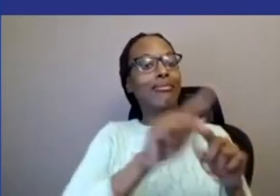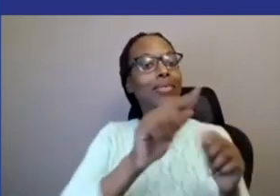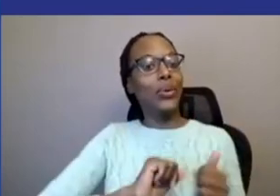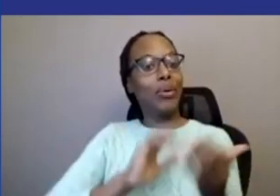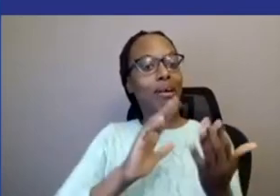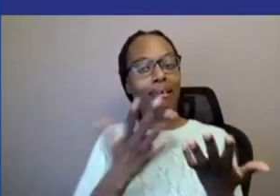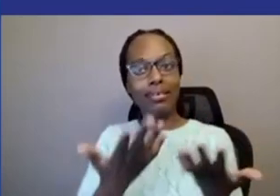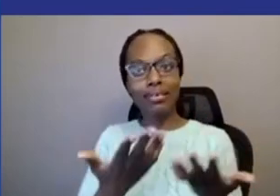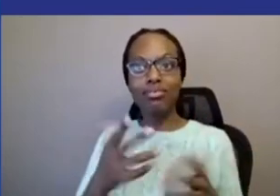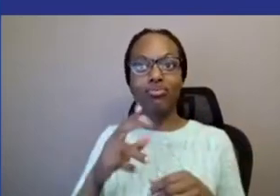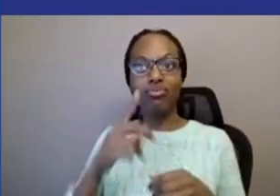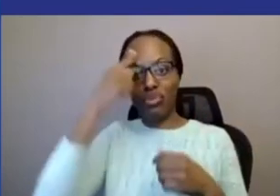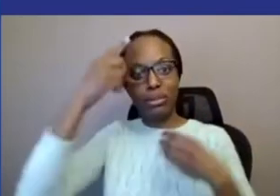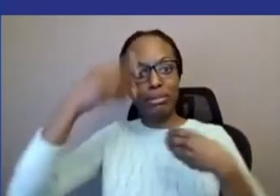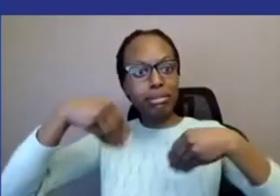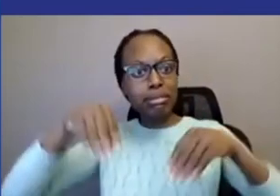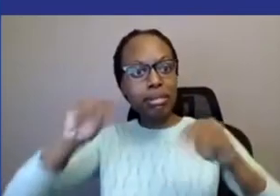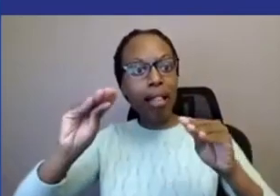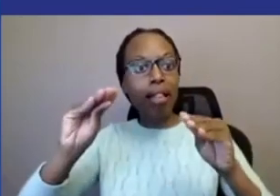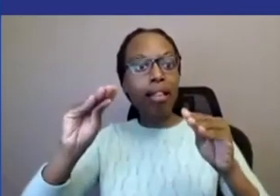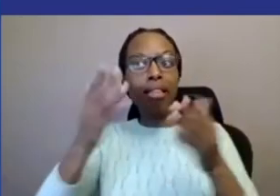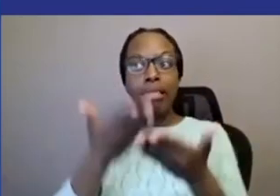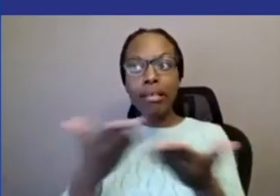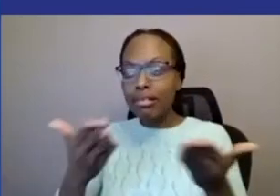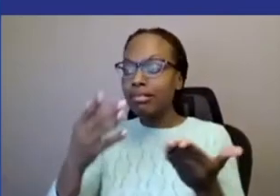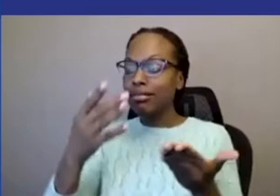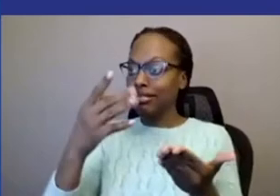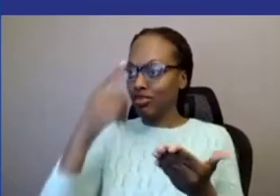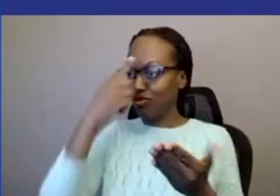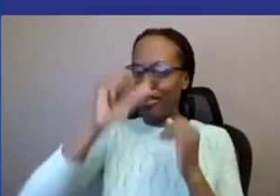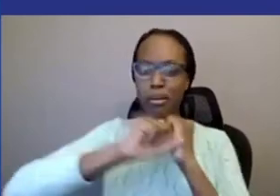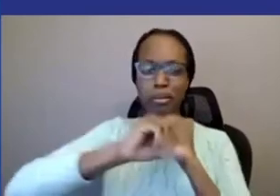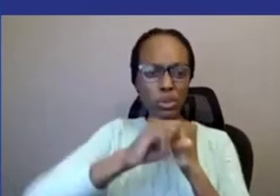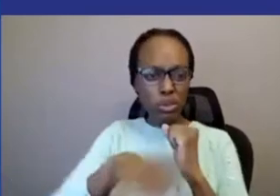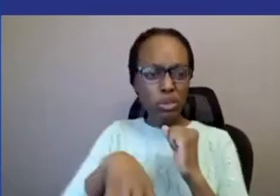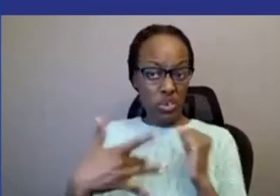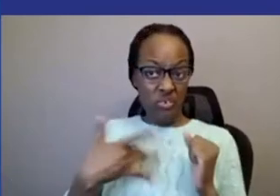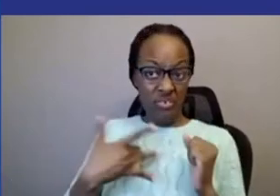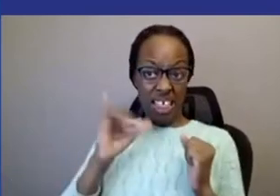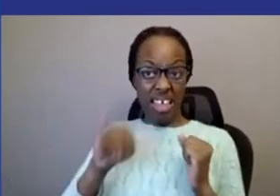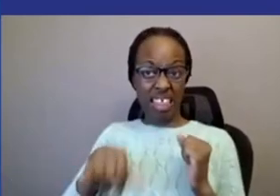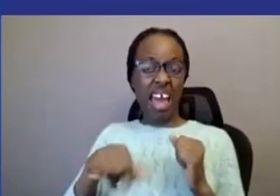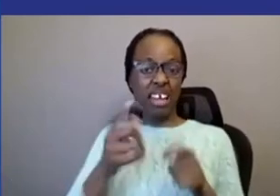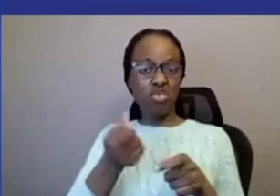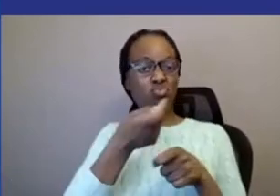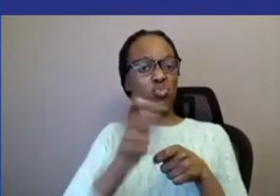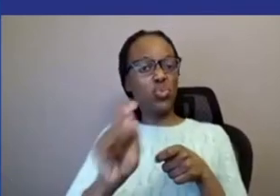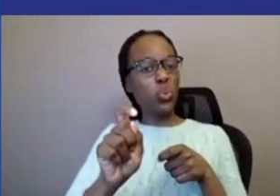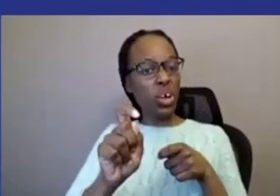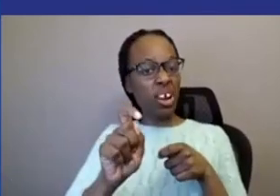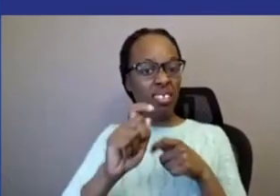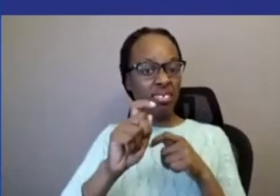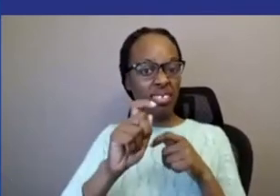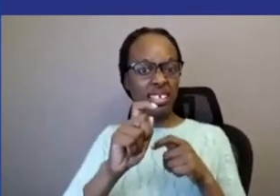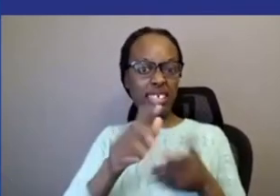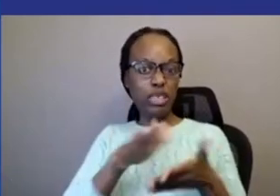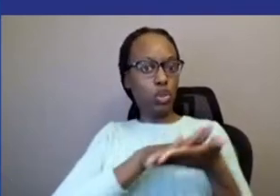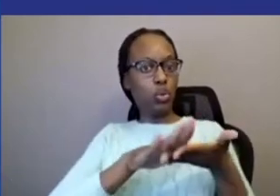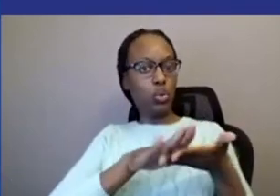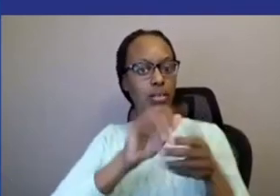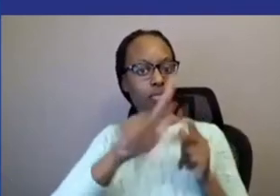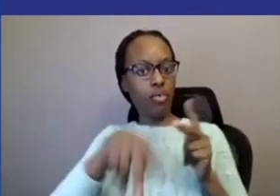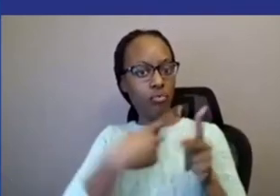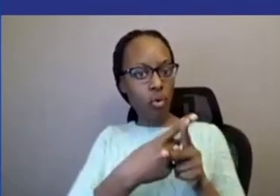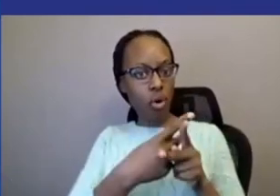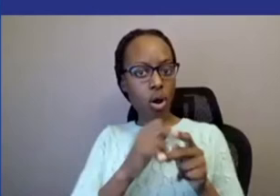feel like that is diluting the cultural form? And do you have, like, what's your struggle, if you have one, with